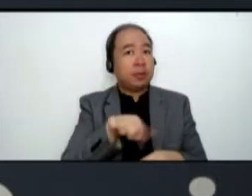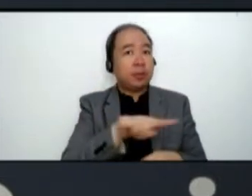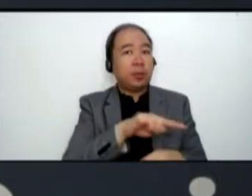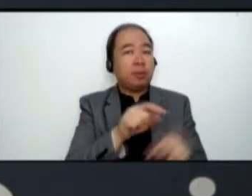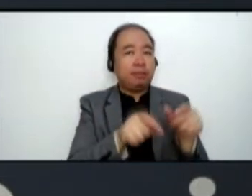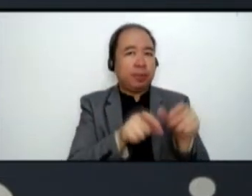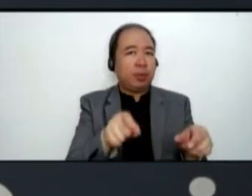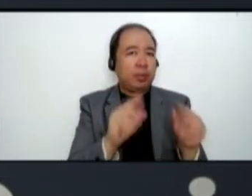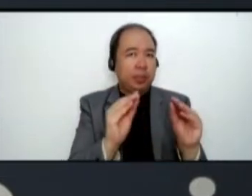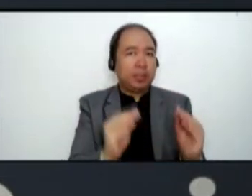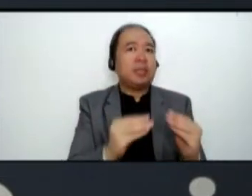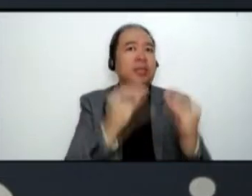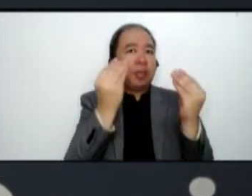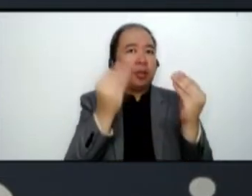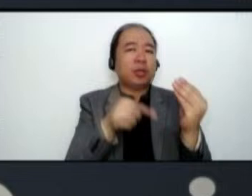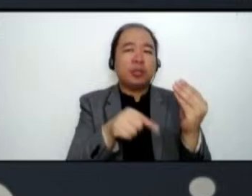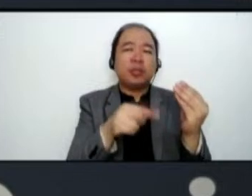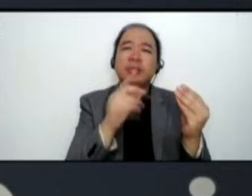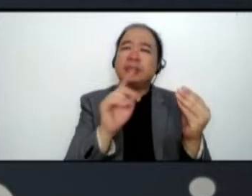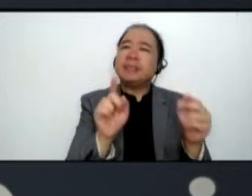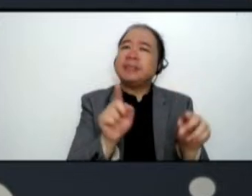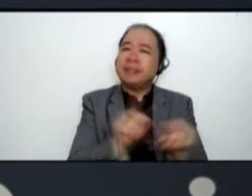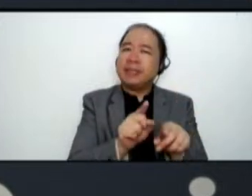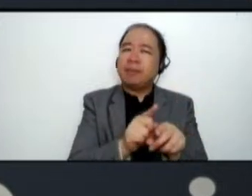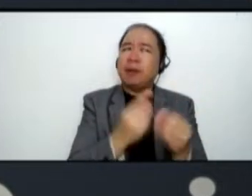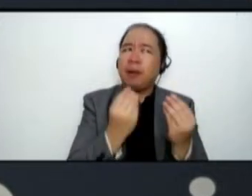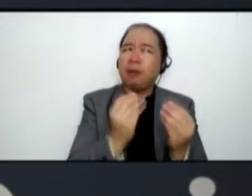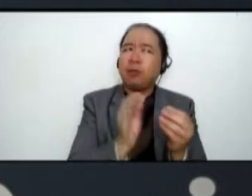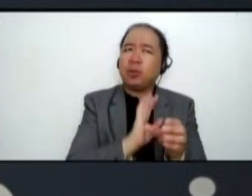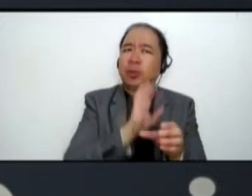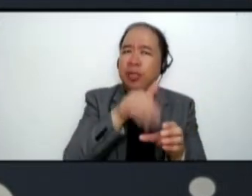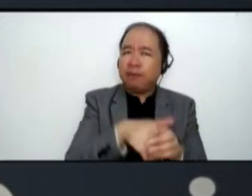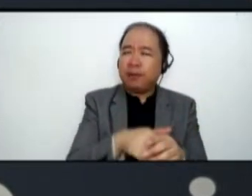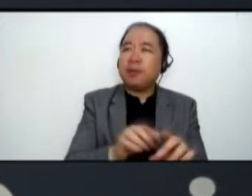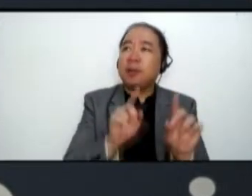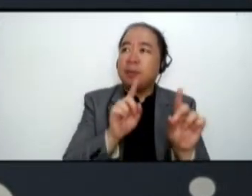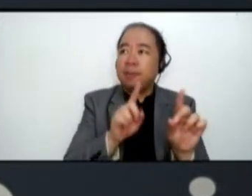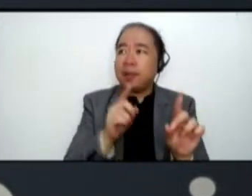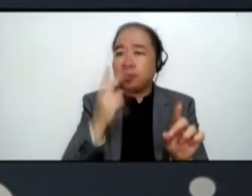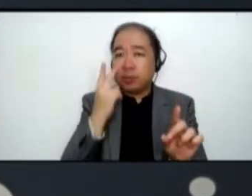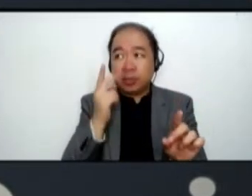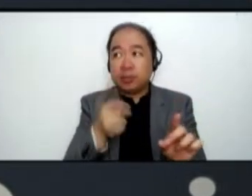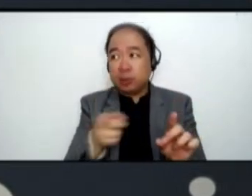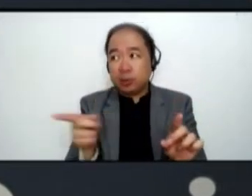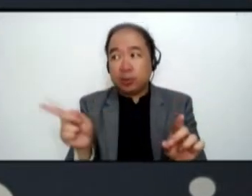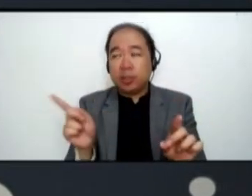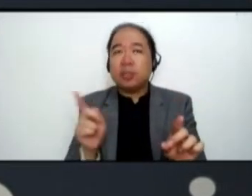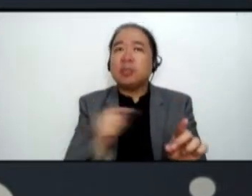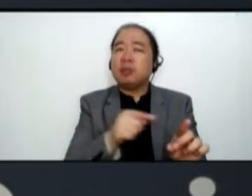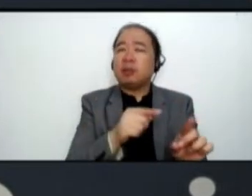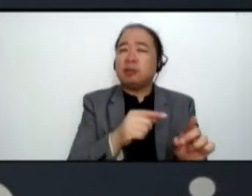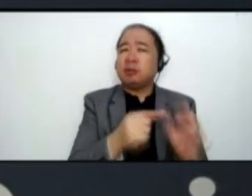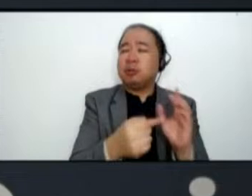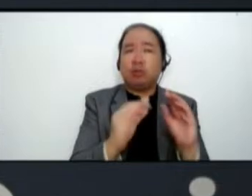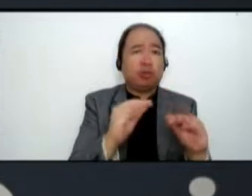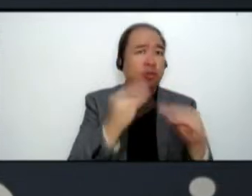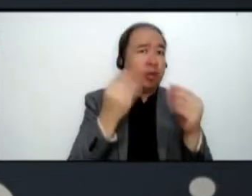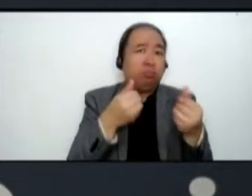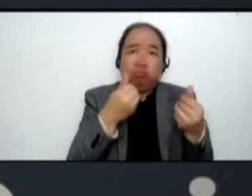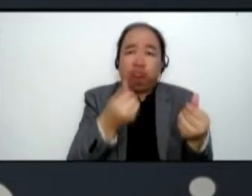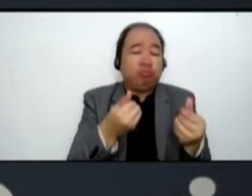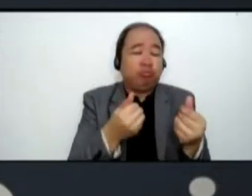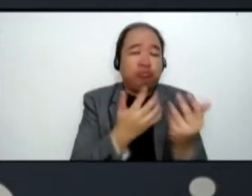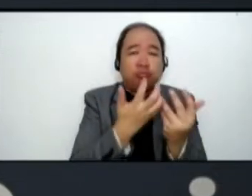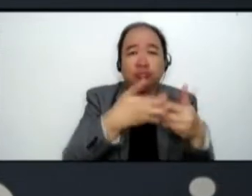as fish to water. But the reality is that older generations are struggling. And we see this as a CSO working on the ground. We see this